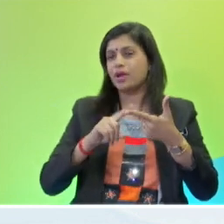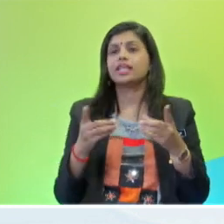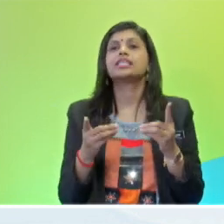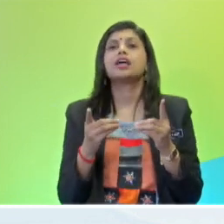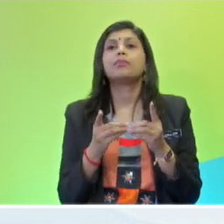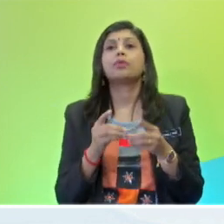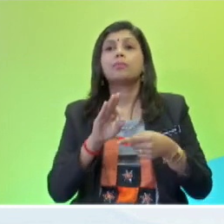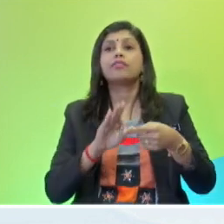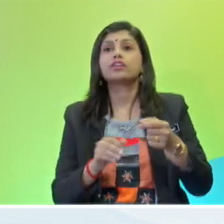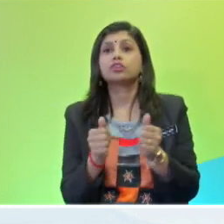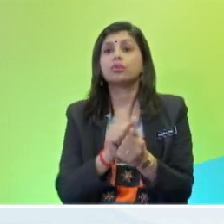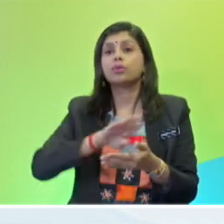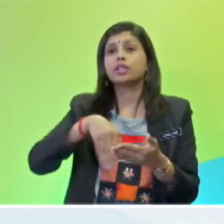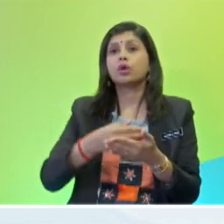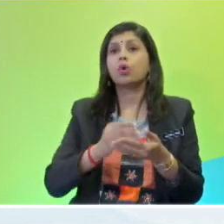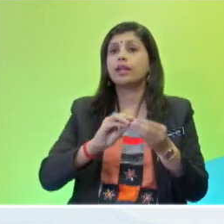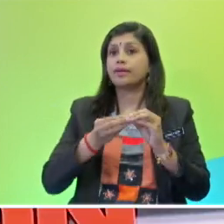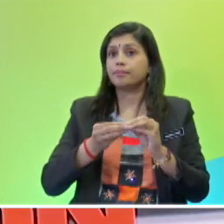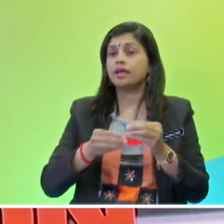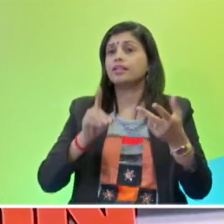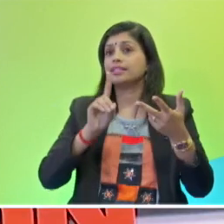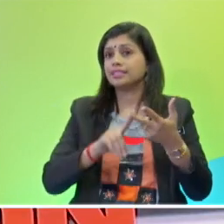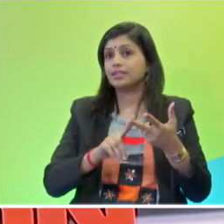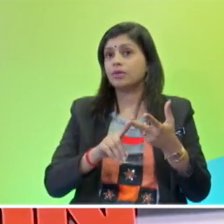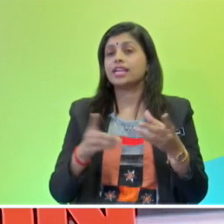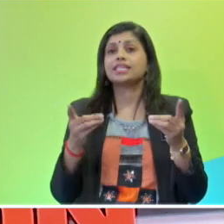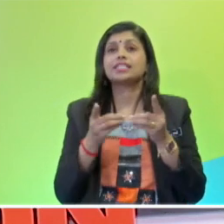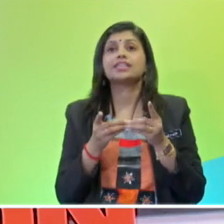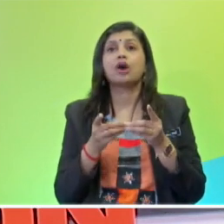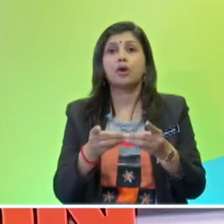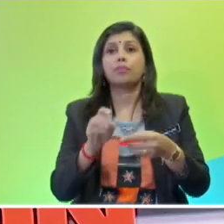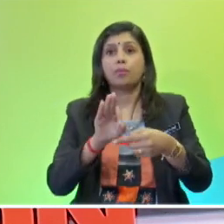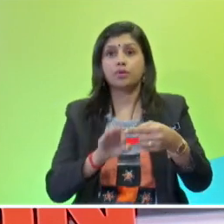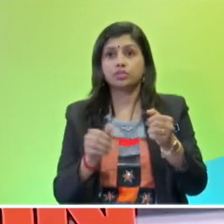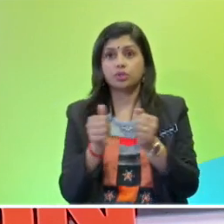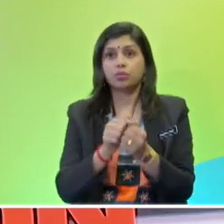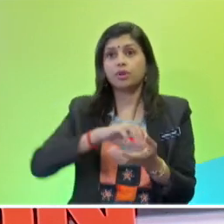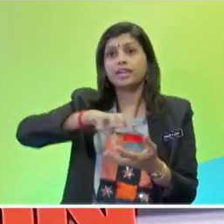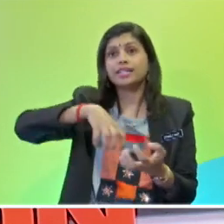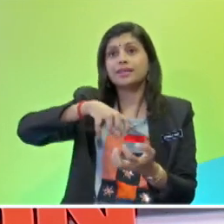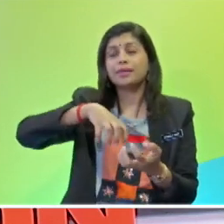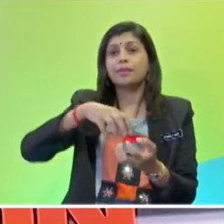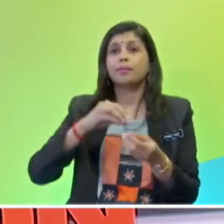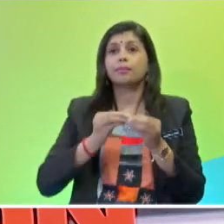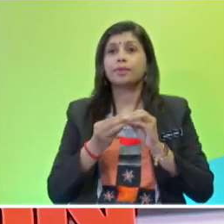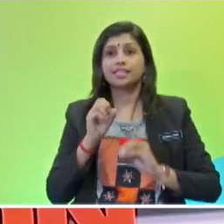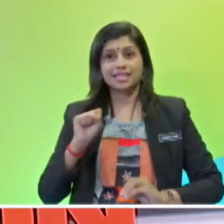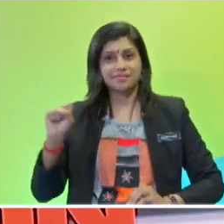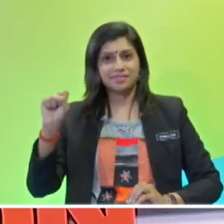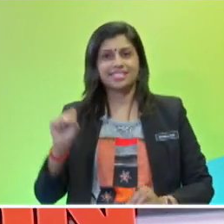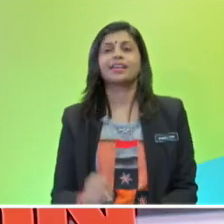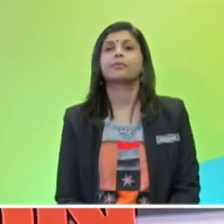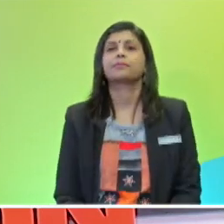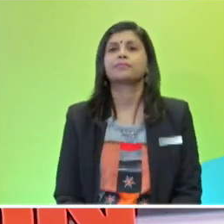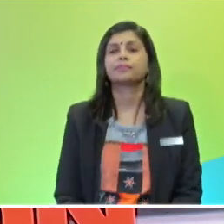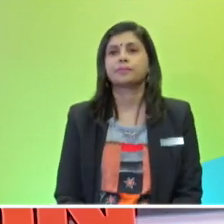proper fraction with mixed number. So, these are 3 major components you will find in the division of a fraction. Okay,